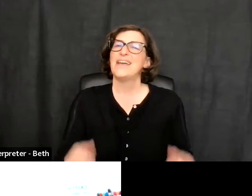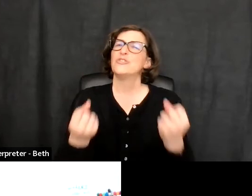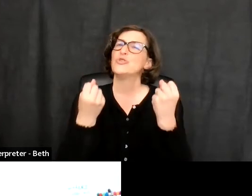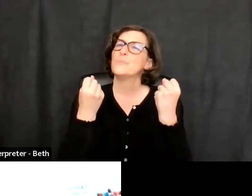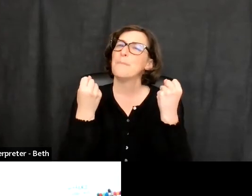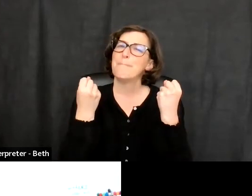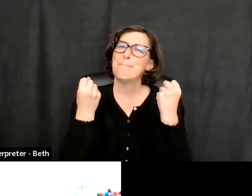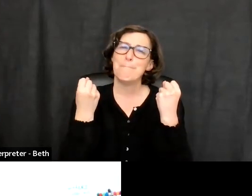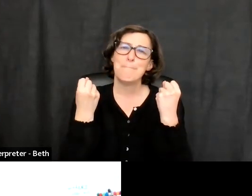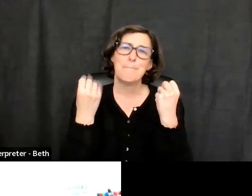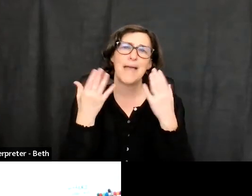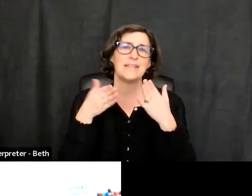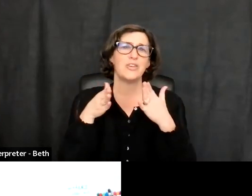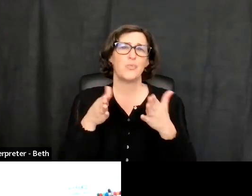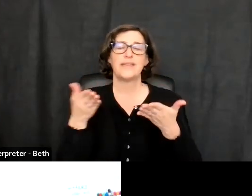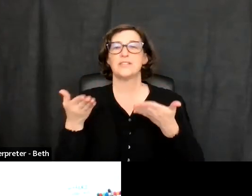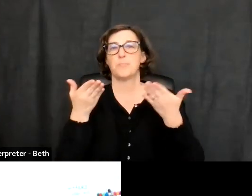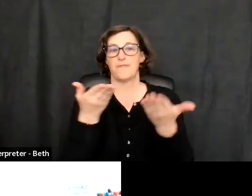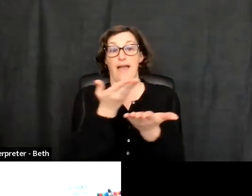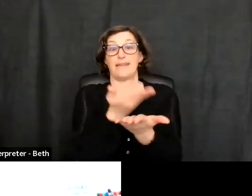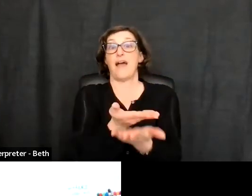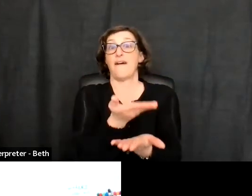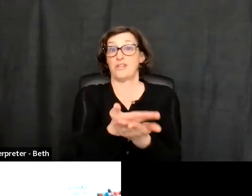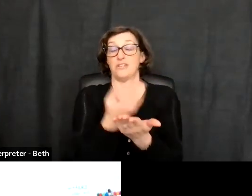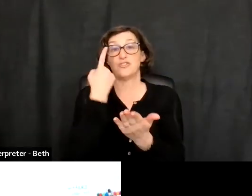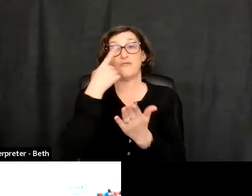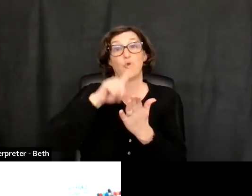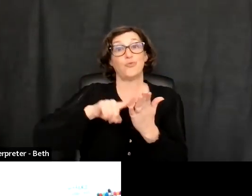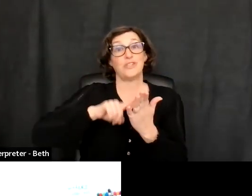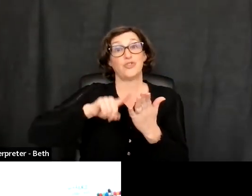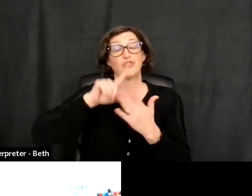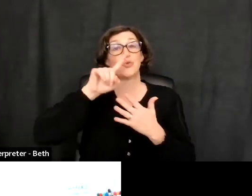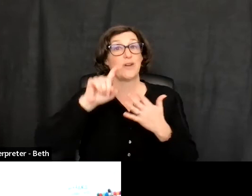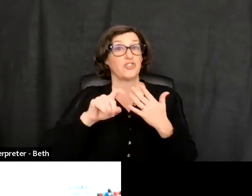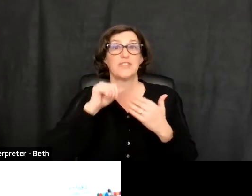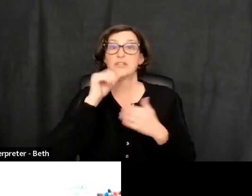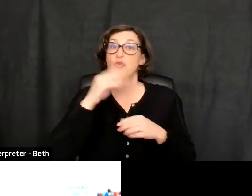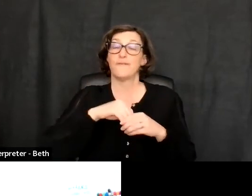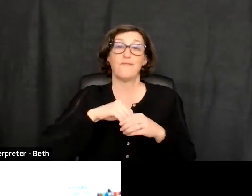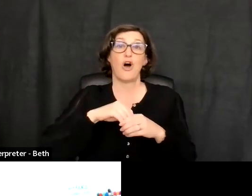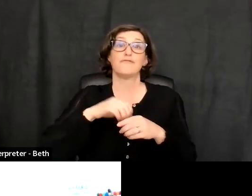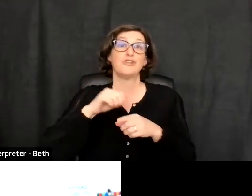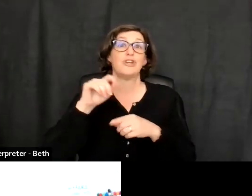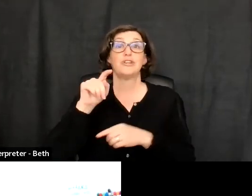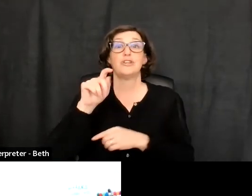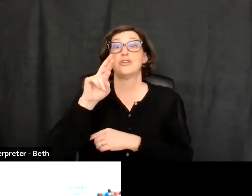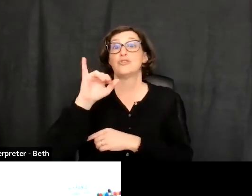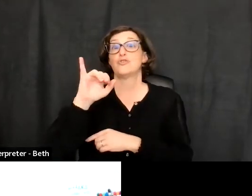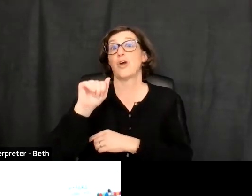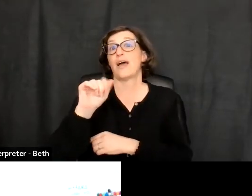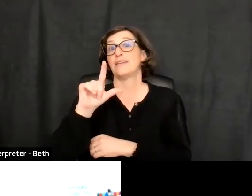to provide evidence for research questions that don't involve trials and might not even